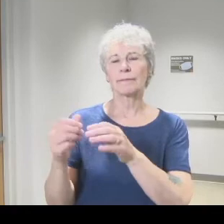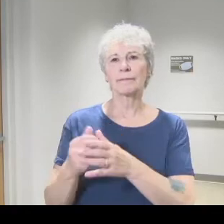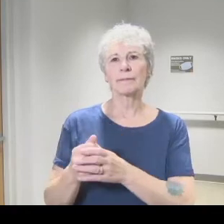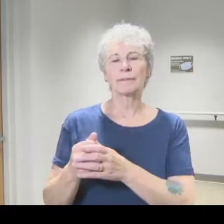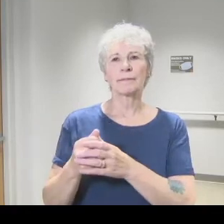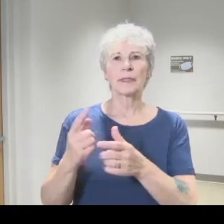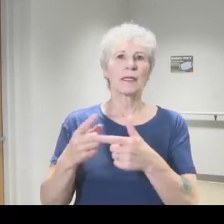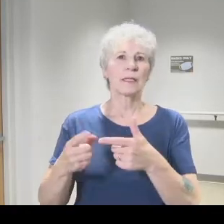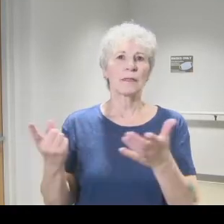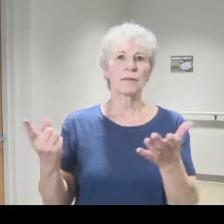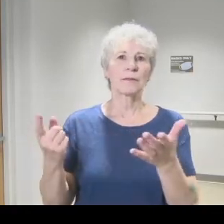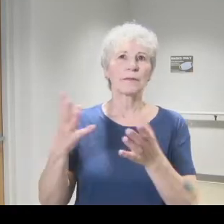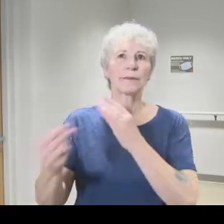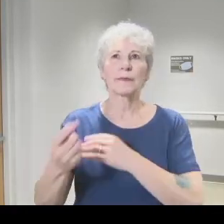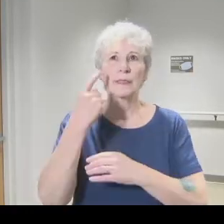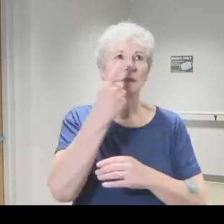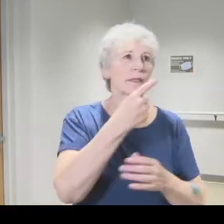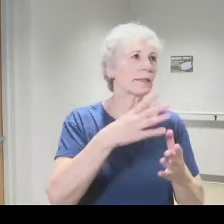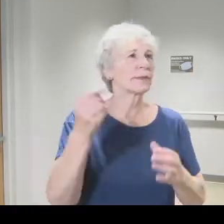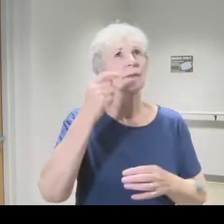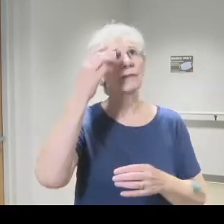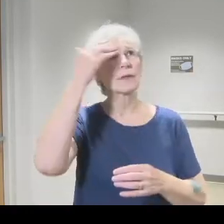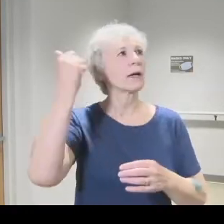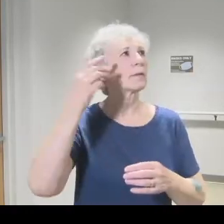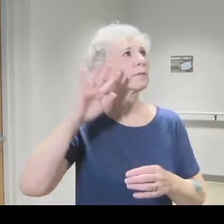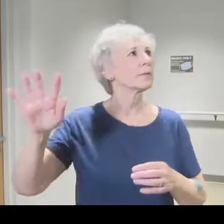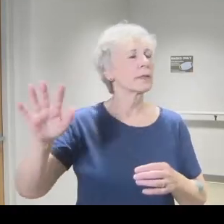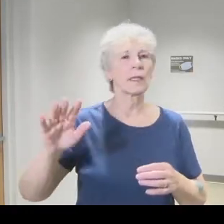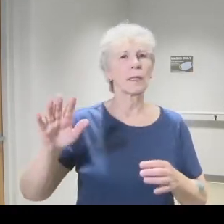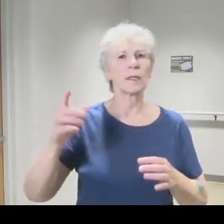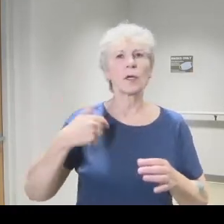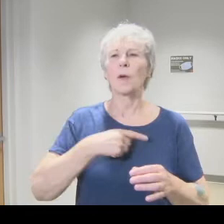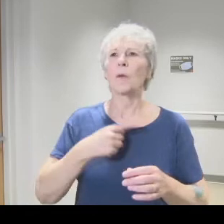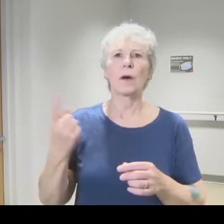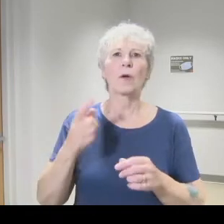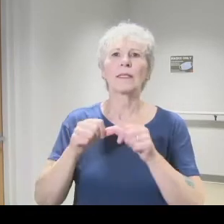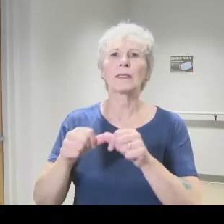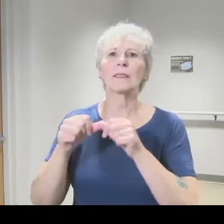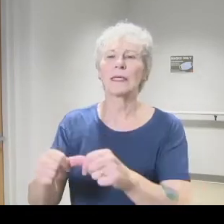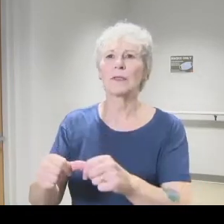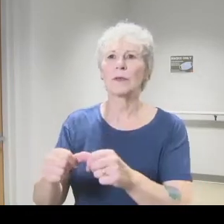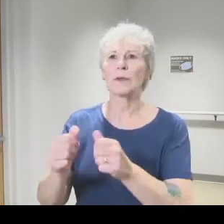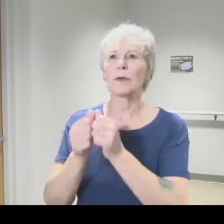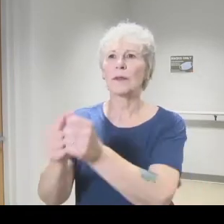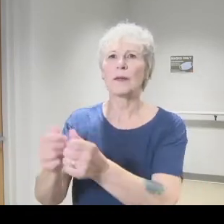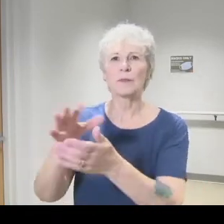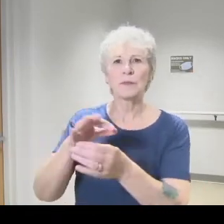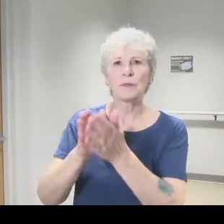and then out of sight, out of mind. We are continually with them, reaching the people of